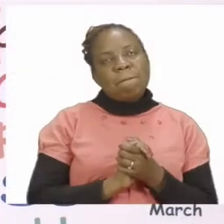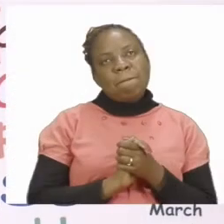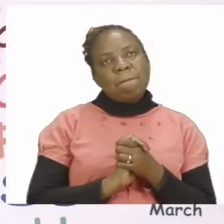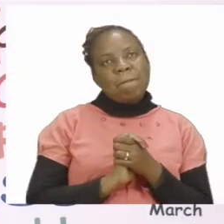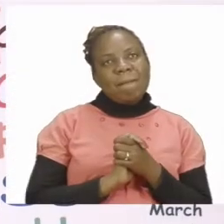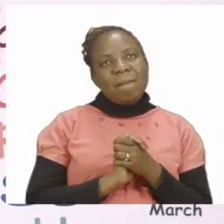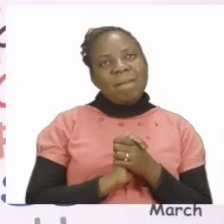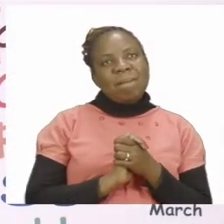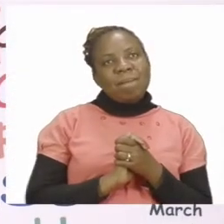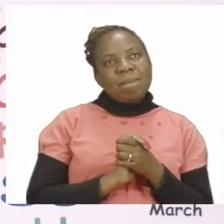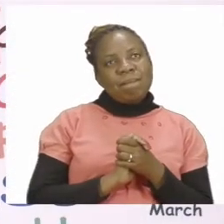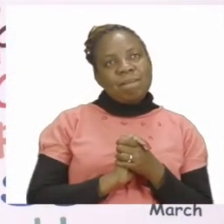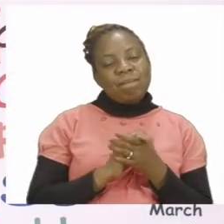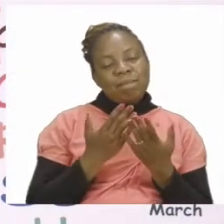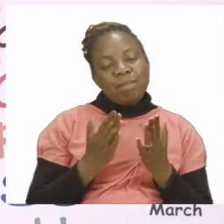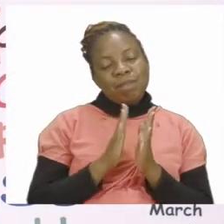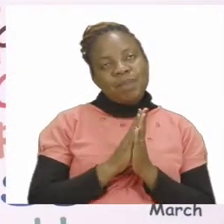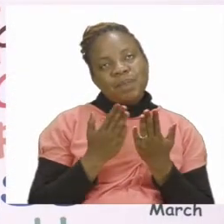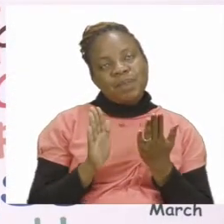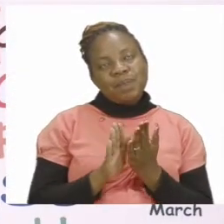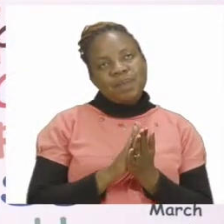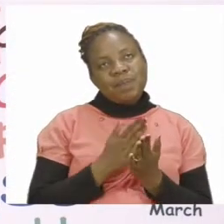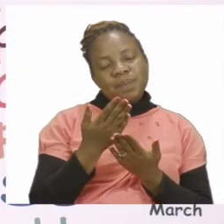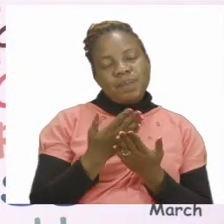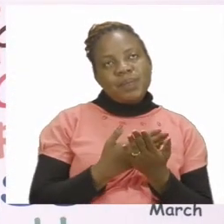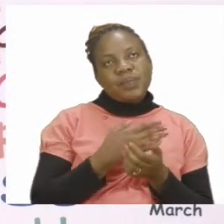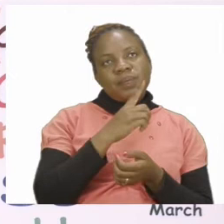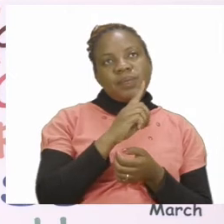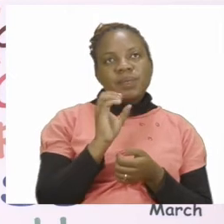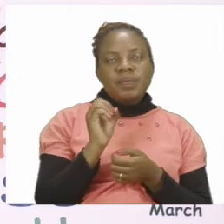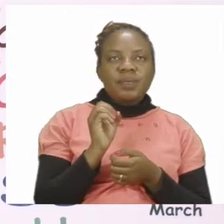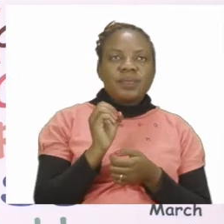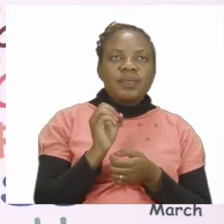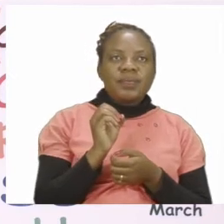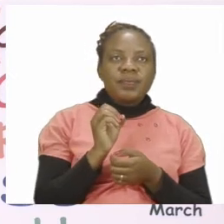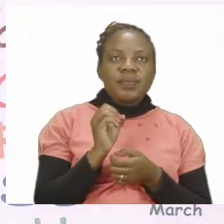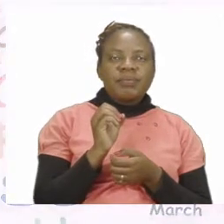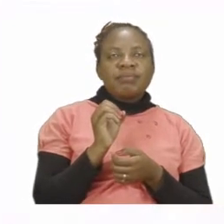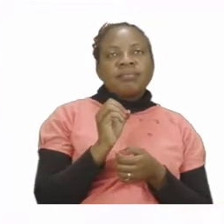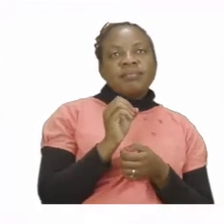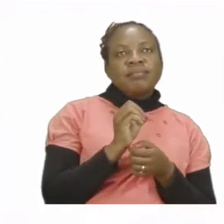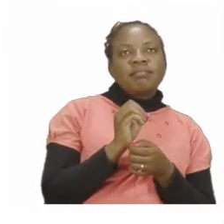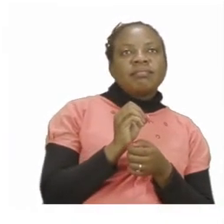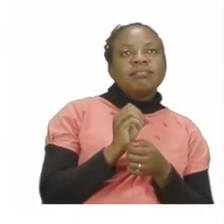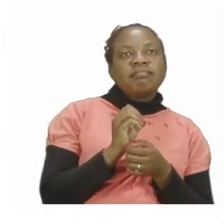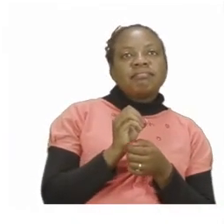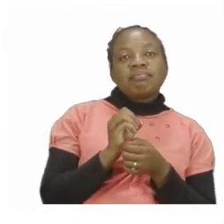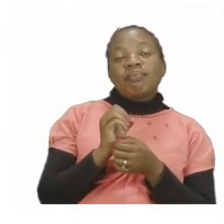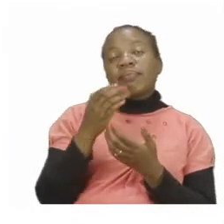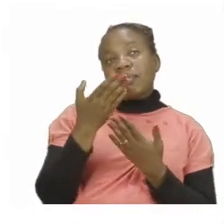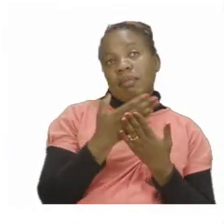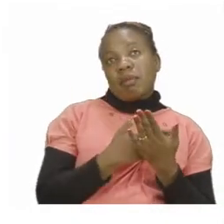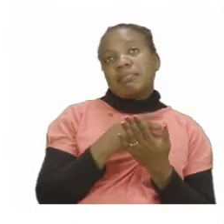For this part of our lesson, let's turn our booklets to page 10. Now here, we